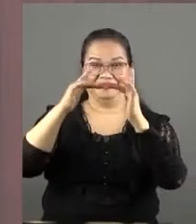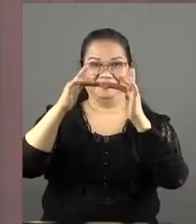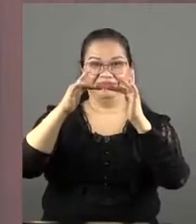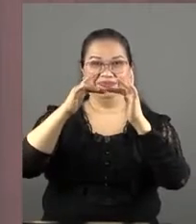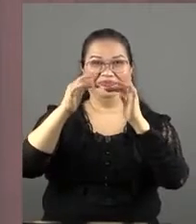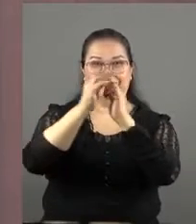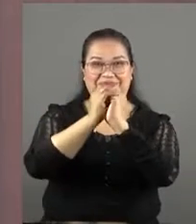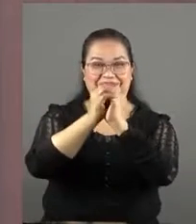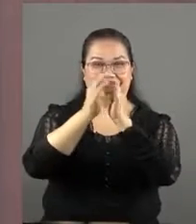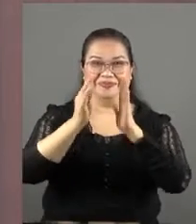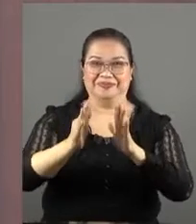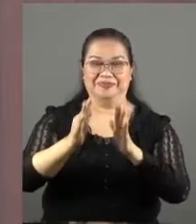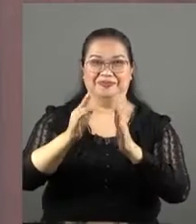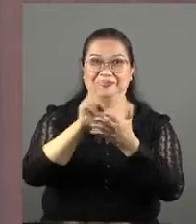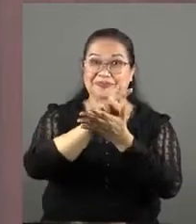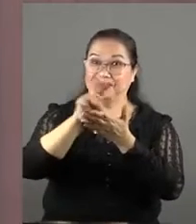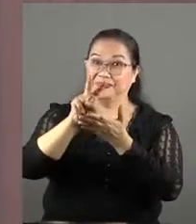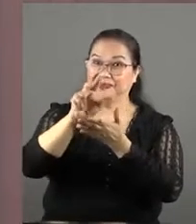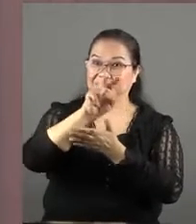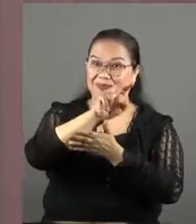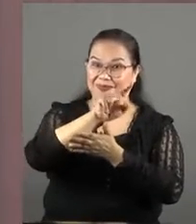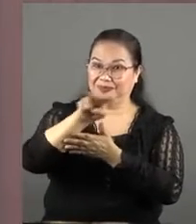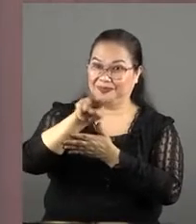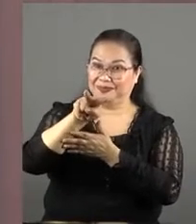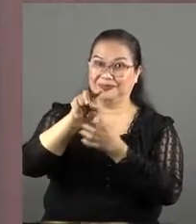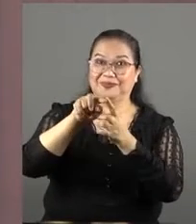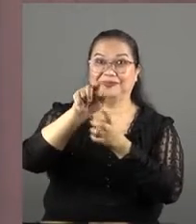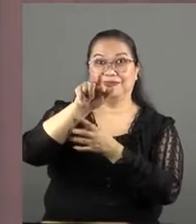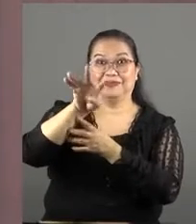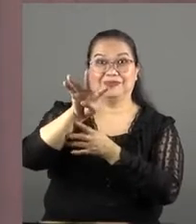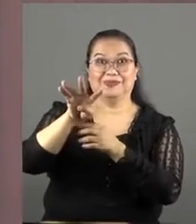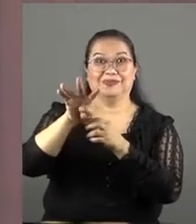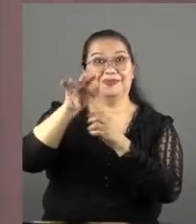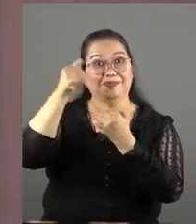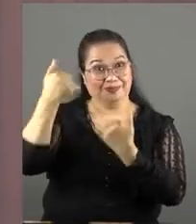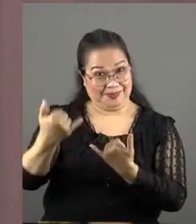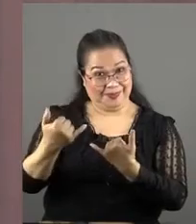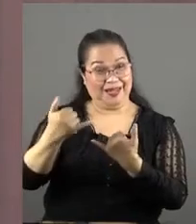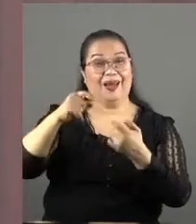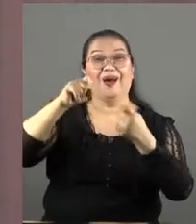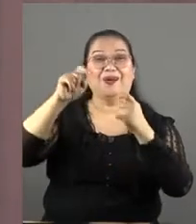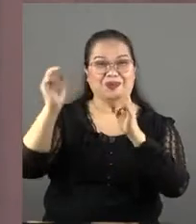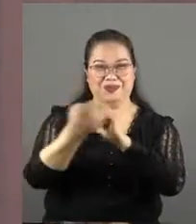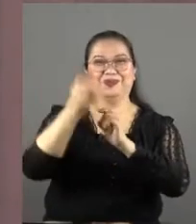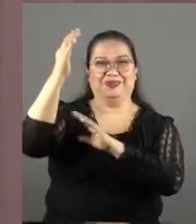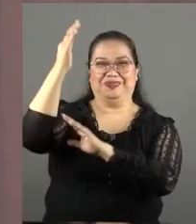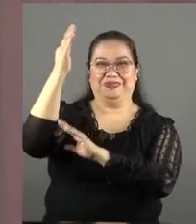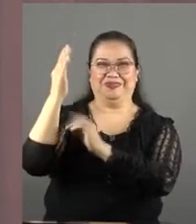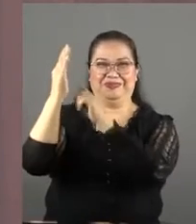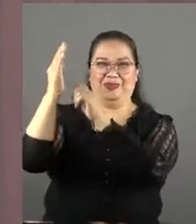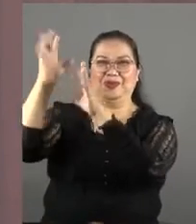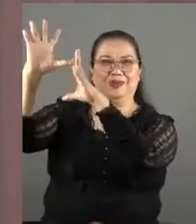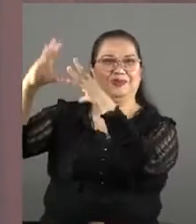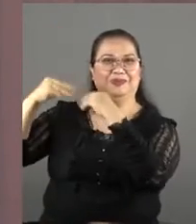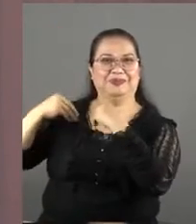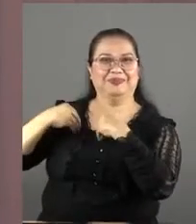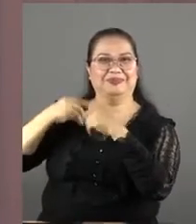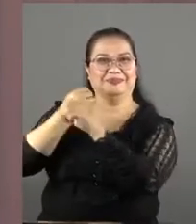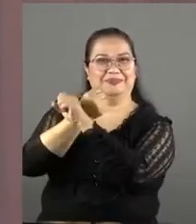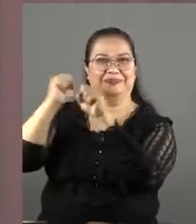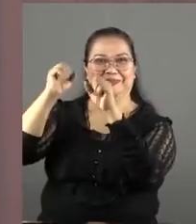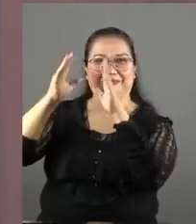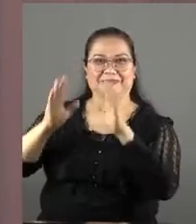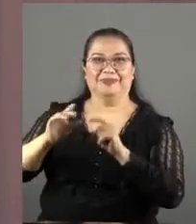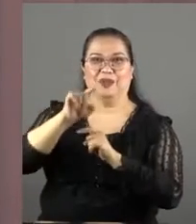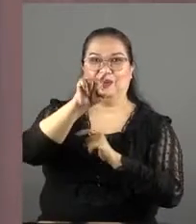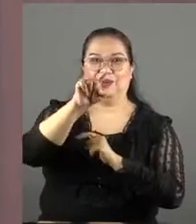worshipers. In verses 22 to 24, this is now who you are in Christ. If you have received him as Savior,